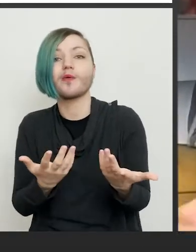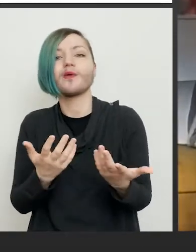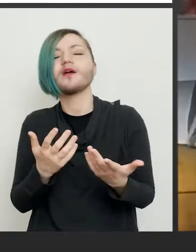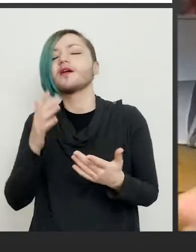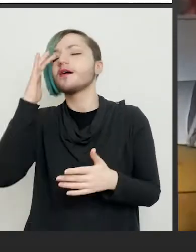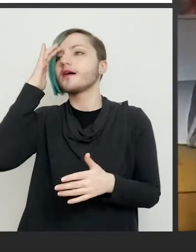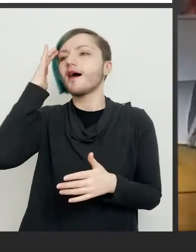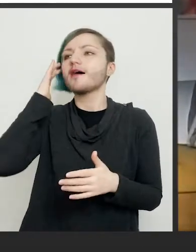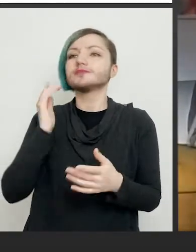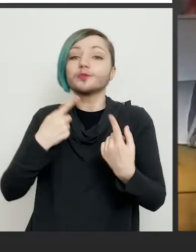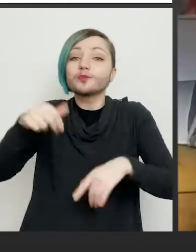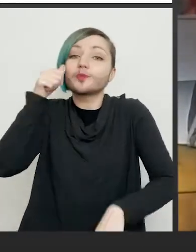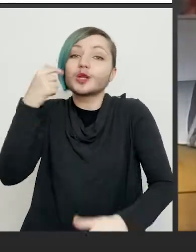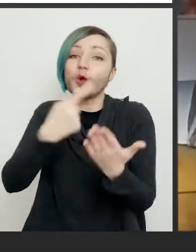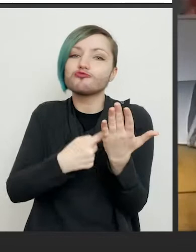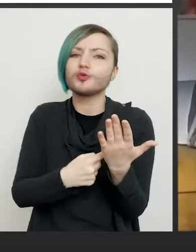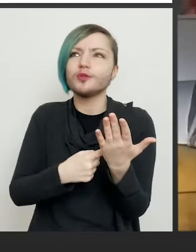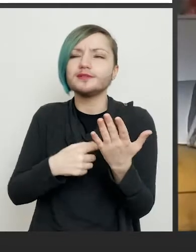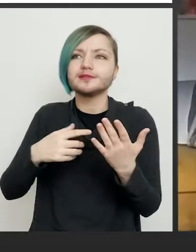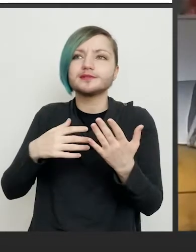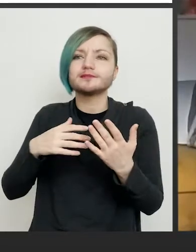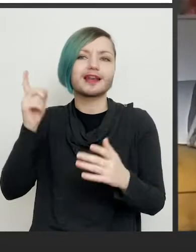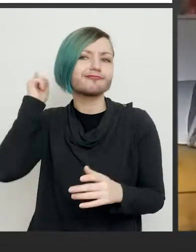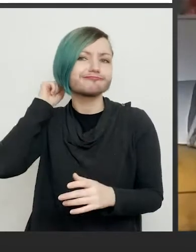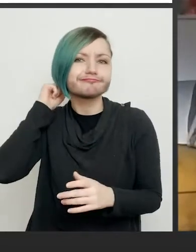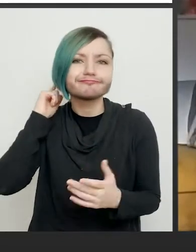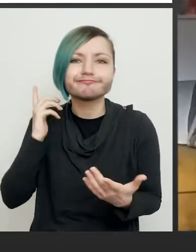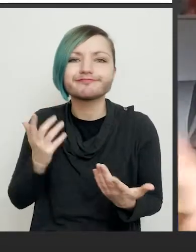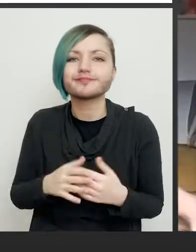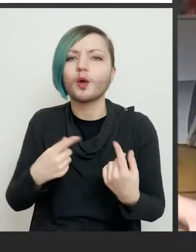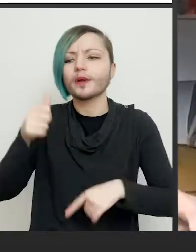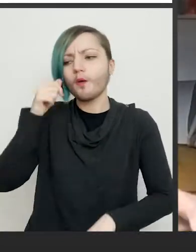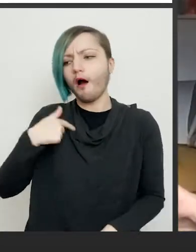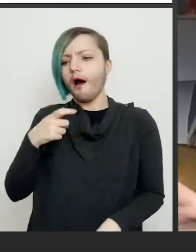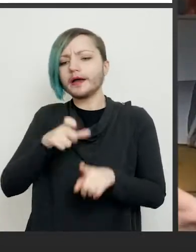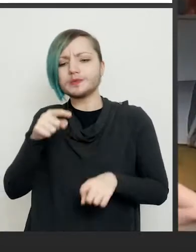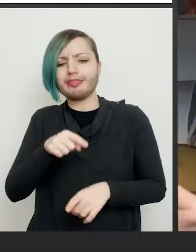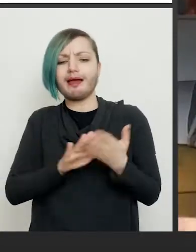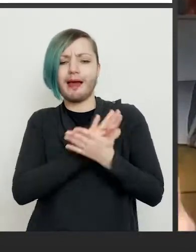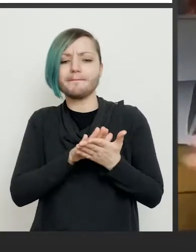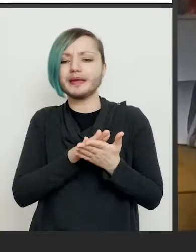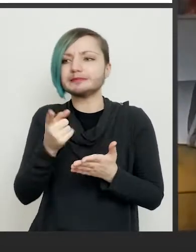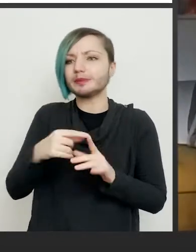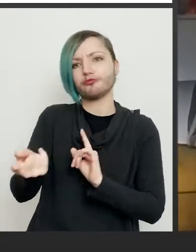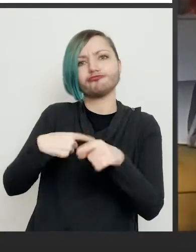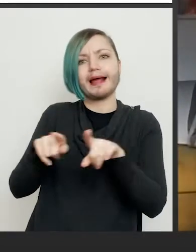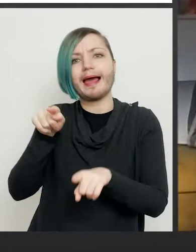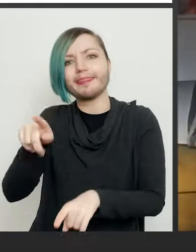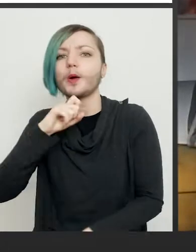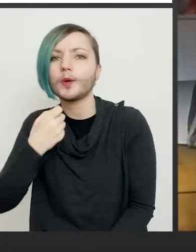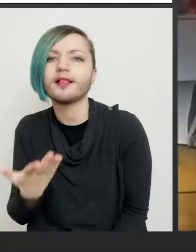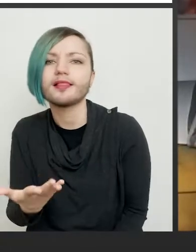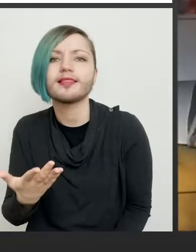sort of know these rules, kind of. We all know that, oh, if we do this, then people will react in a certain